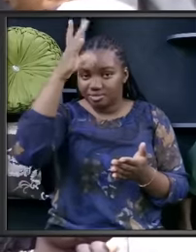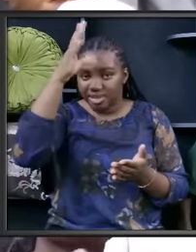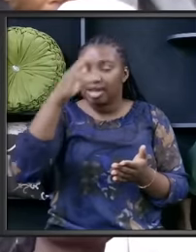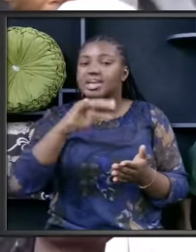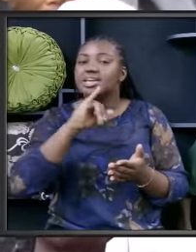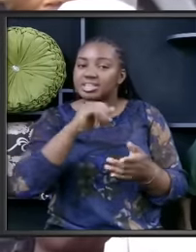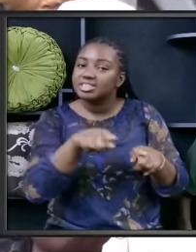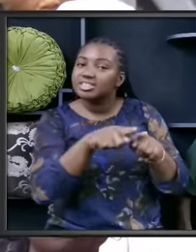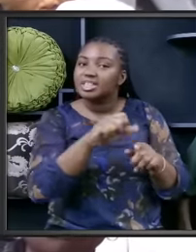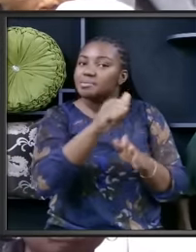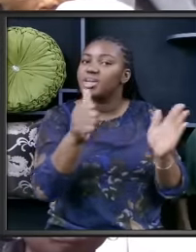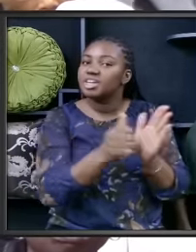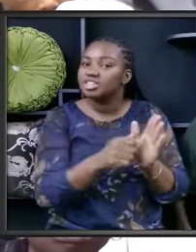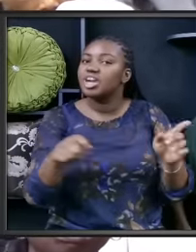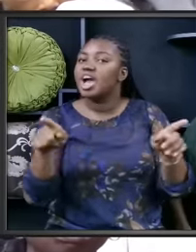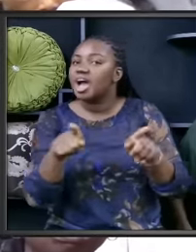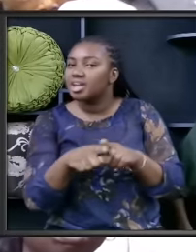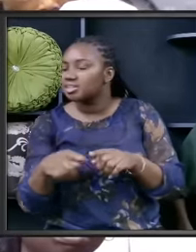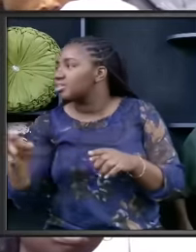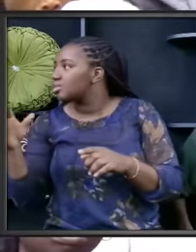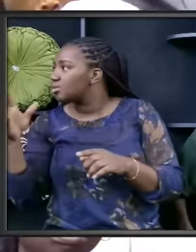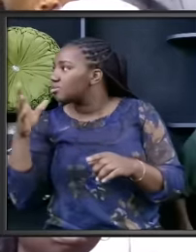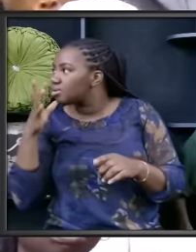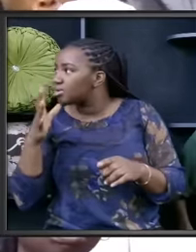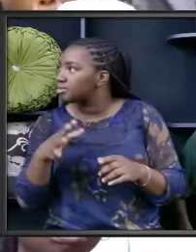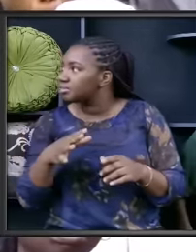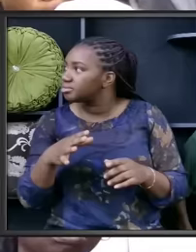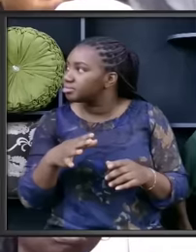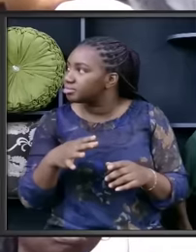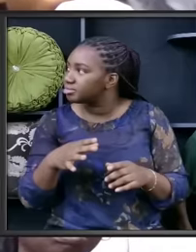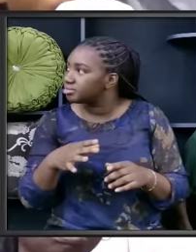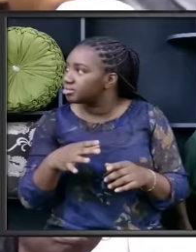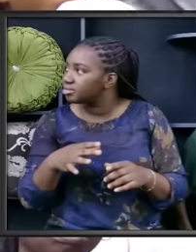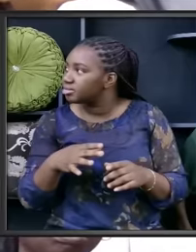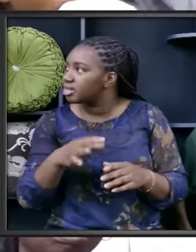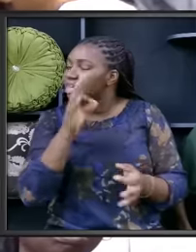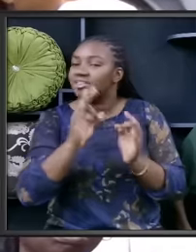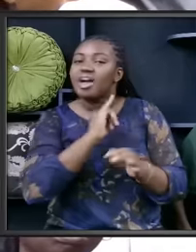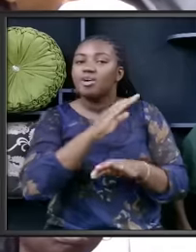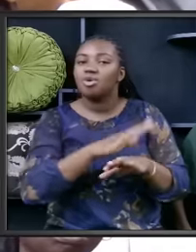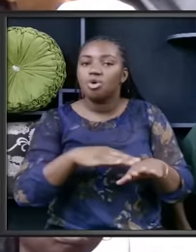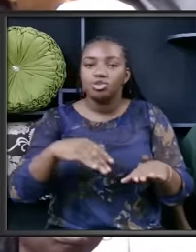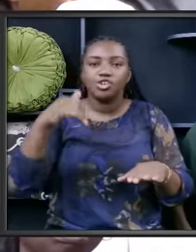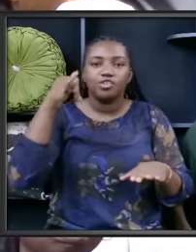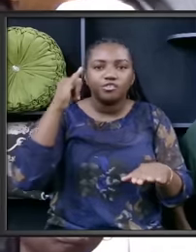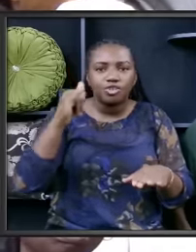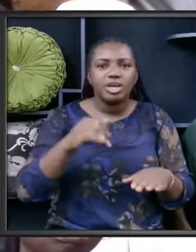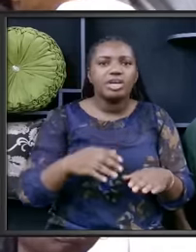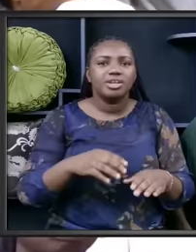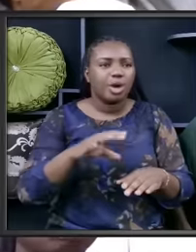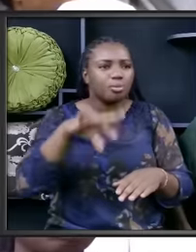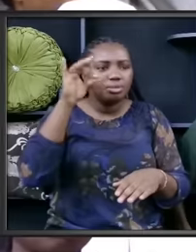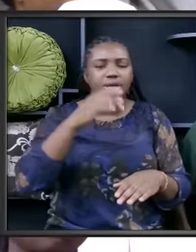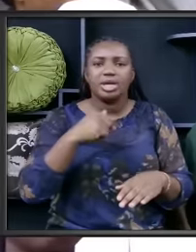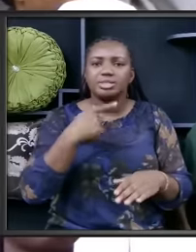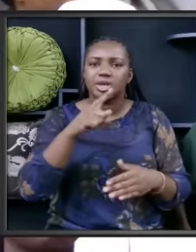age mate, na in go they sleep for a house for, if I call him phone, the children of the woman go pick, say, what is it, hello, what is it? Yeah? I'll tell